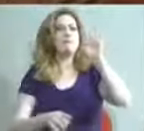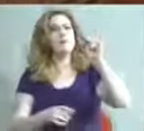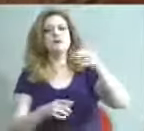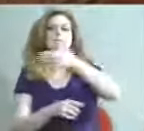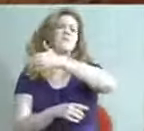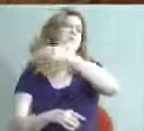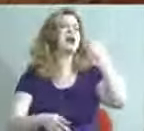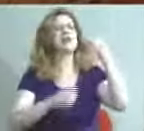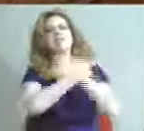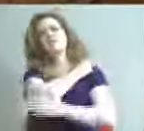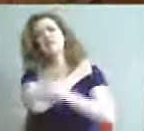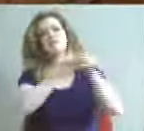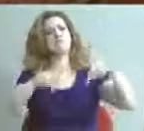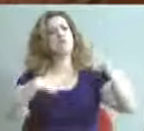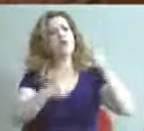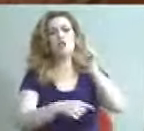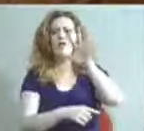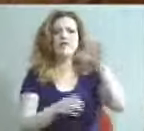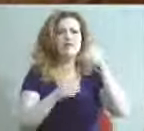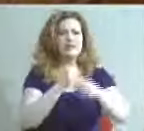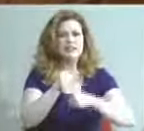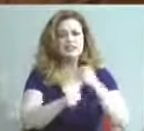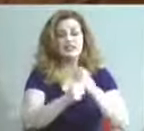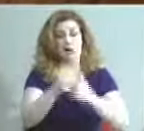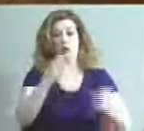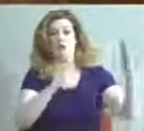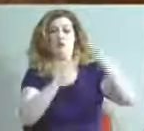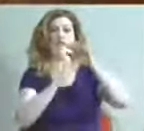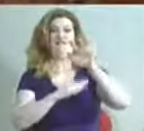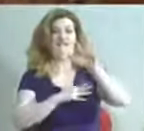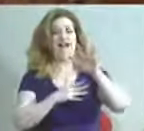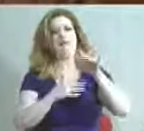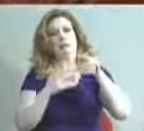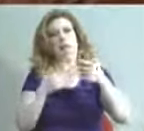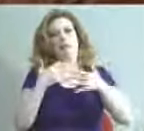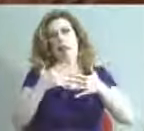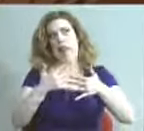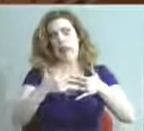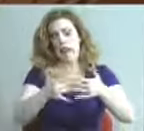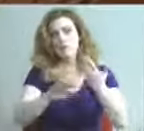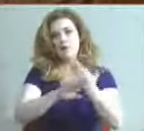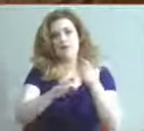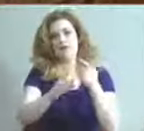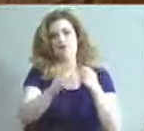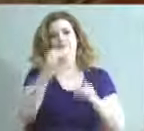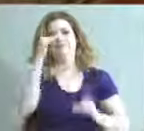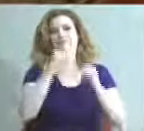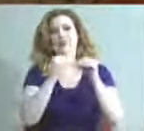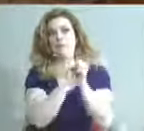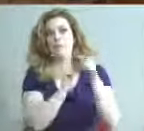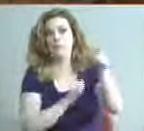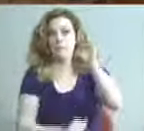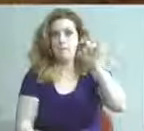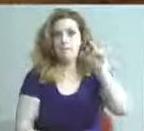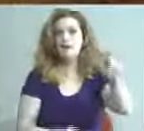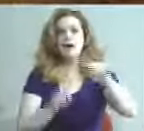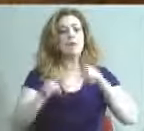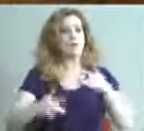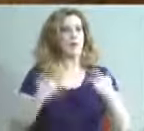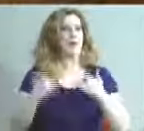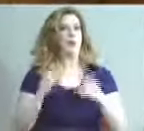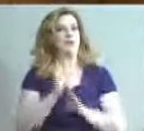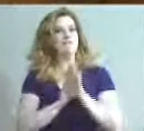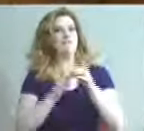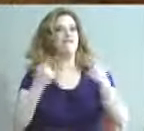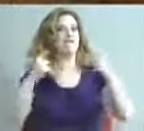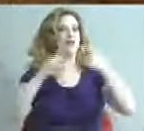at this. They've been in it for 35 years. We're in the top five. But we've got a ways to go before we catch up with them. So I'm really excited about our development. We're going to probably have about 2